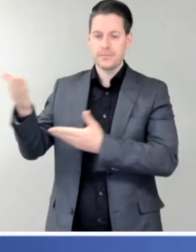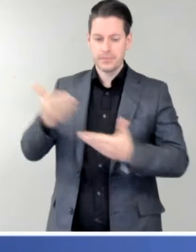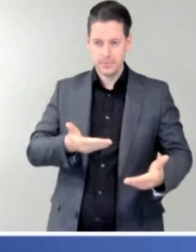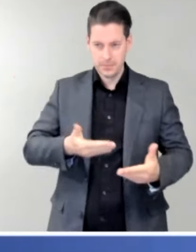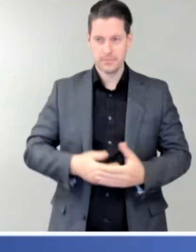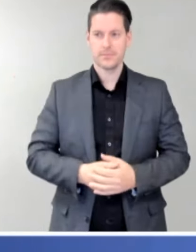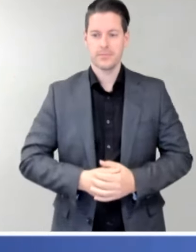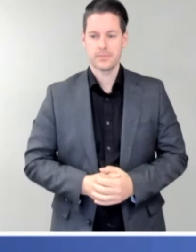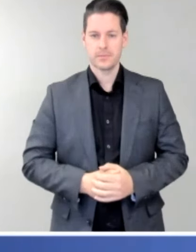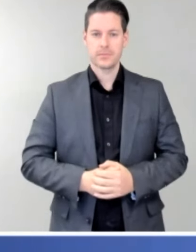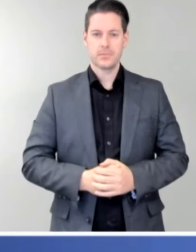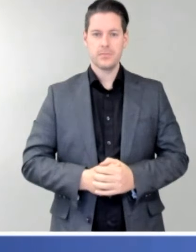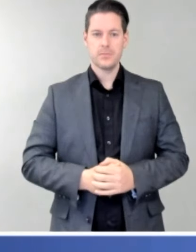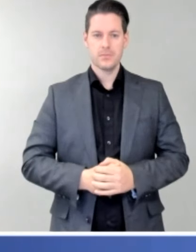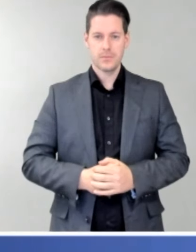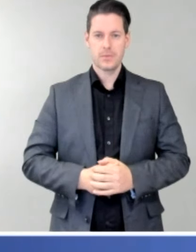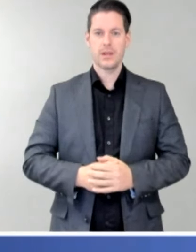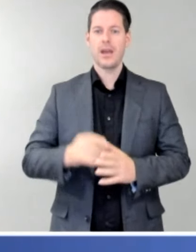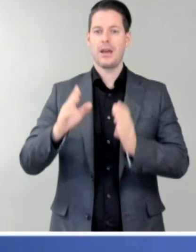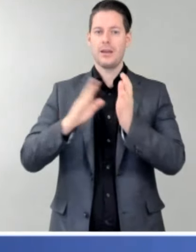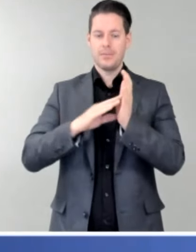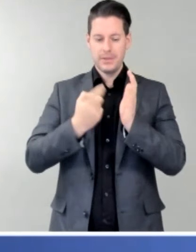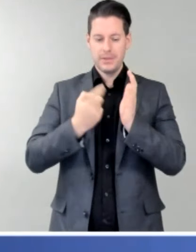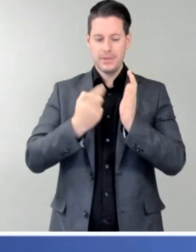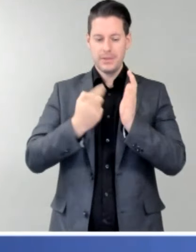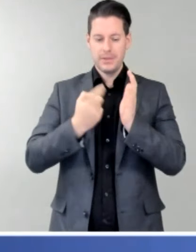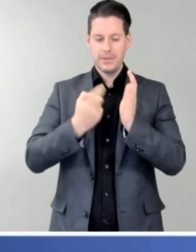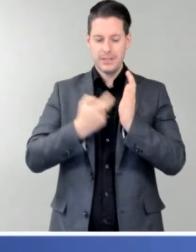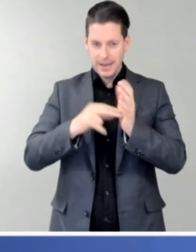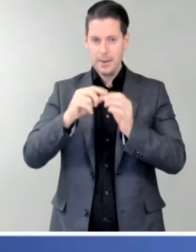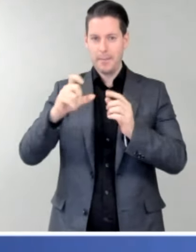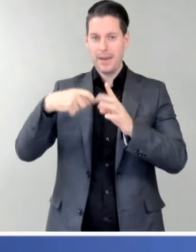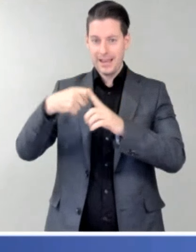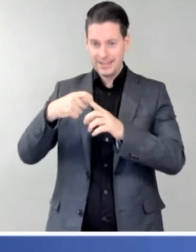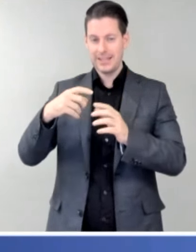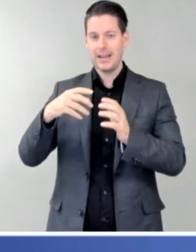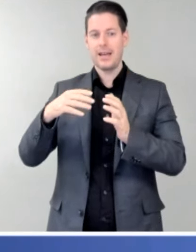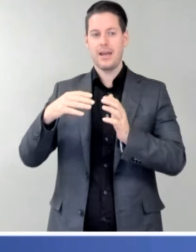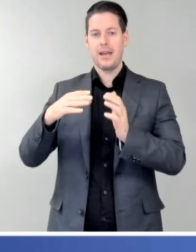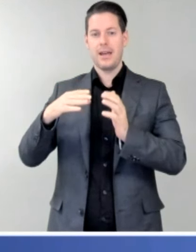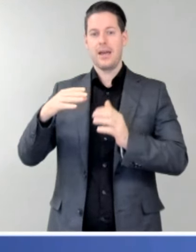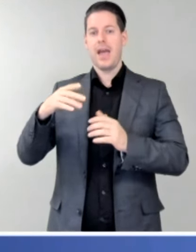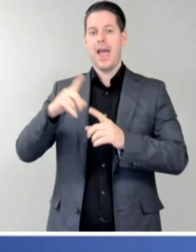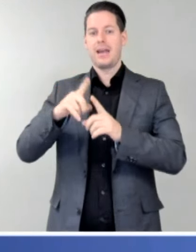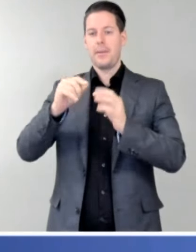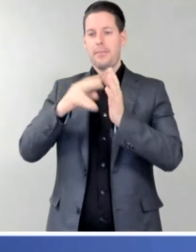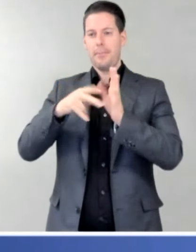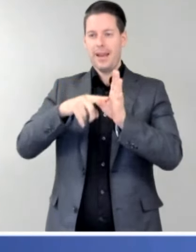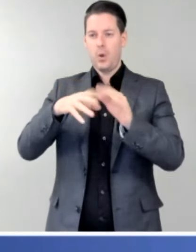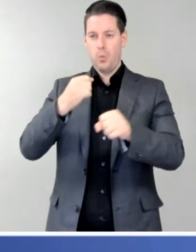Australia, and His Excellency Mr Simeon Beckett, SC, and the Minister for Foreign Affairs, Senator the Honourable Penny Wong.